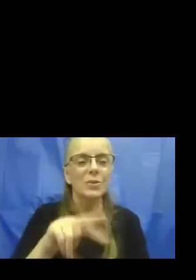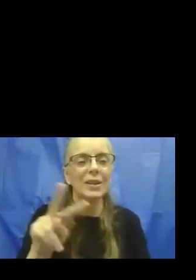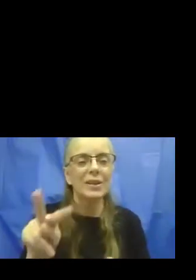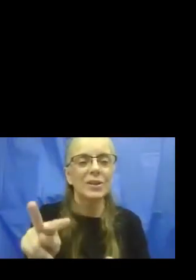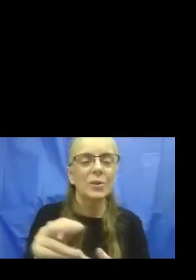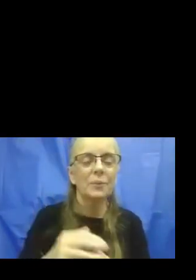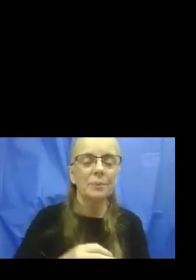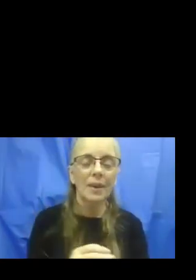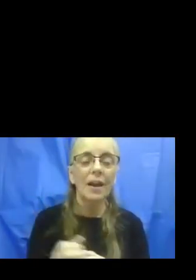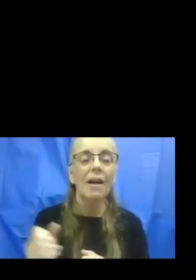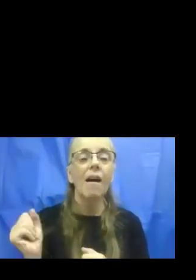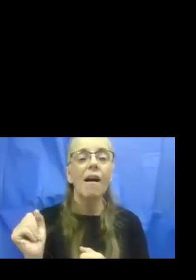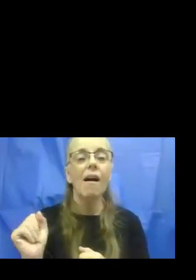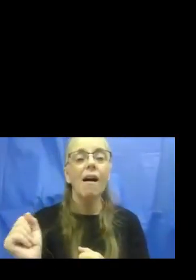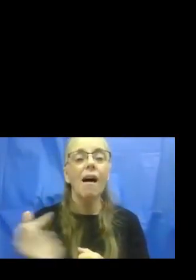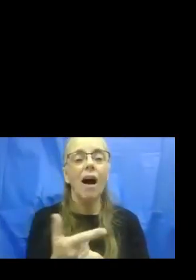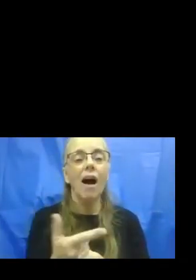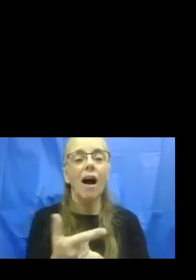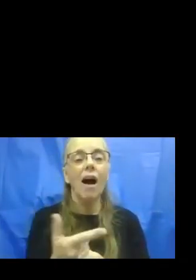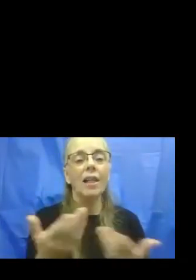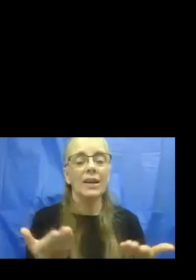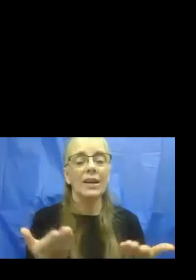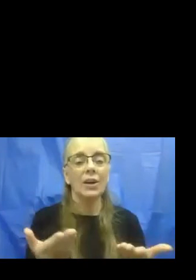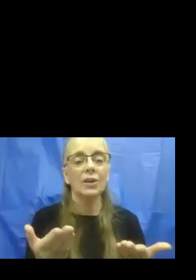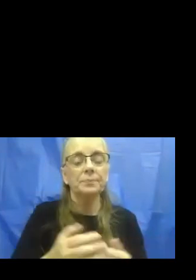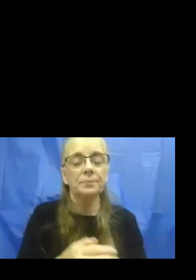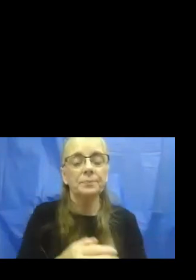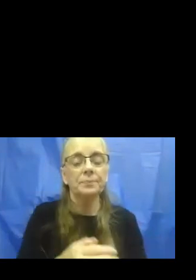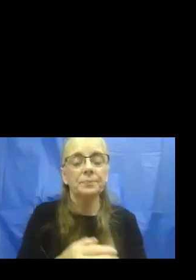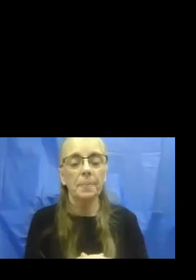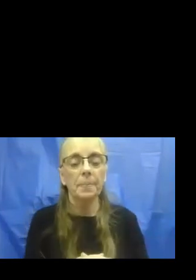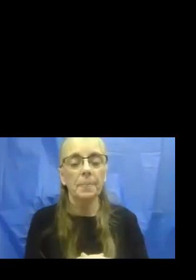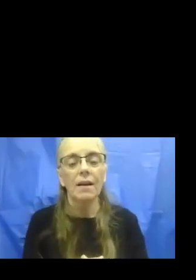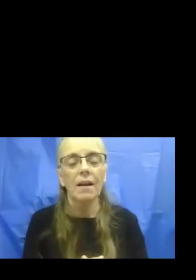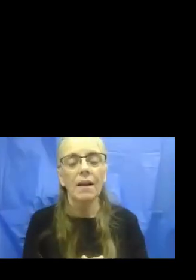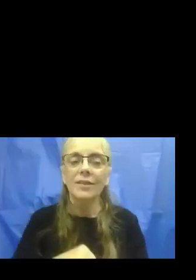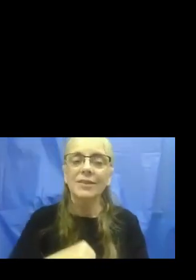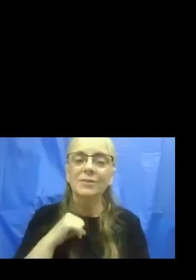incredibly proud of you, and we want to congratulate you on your parenting journey.